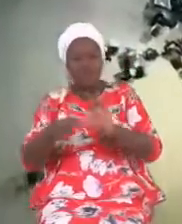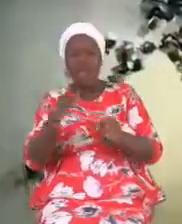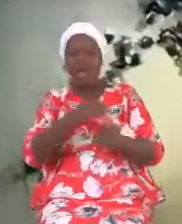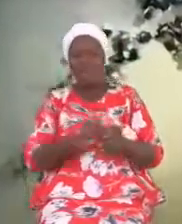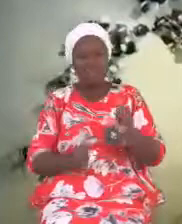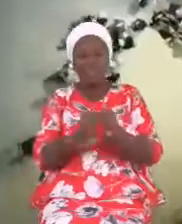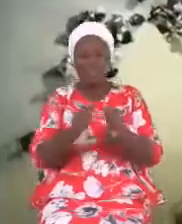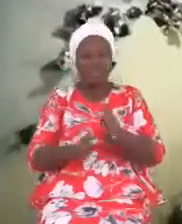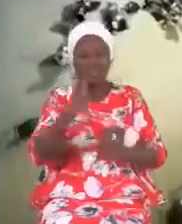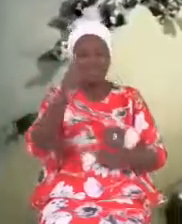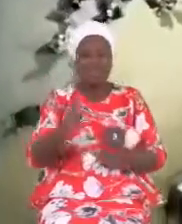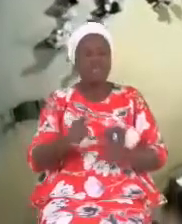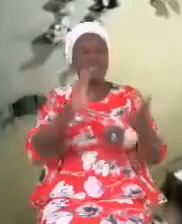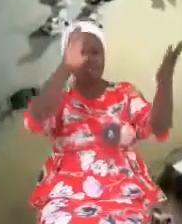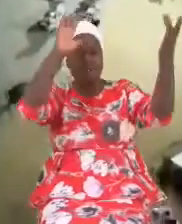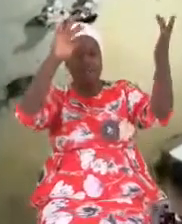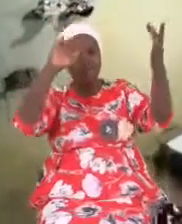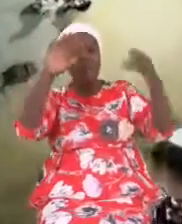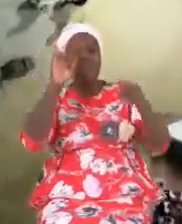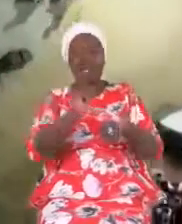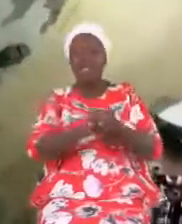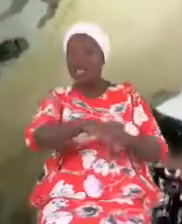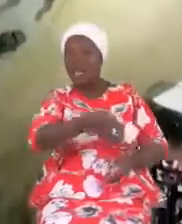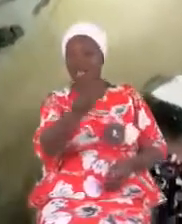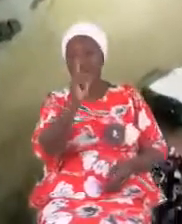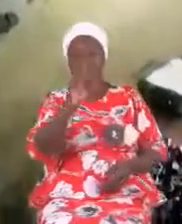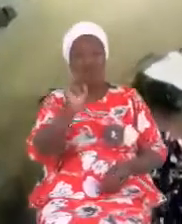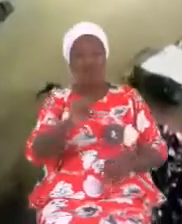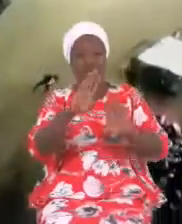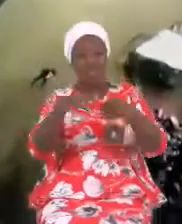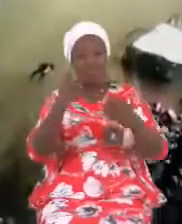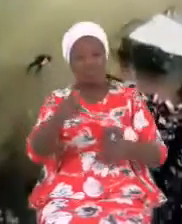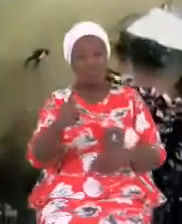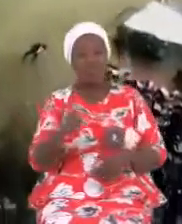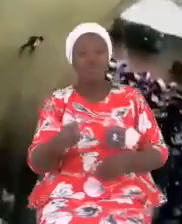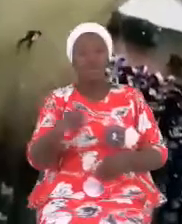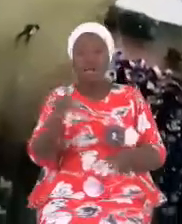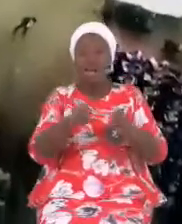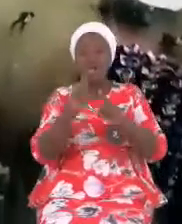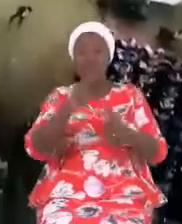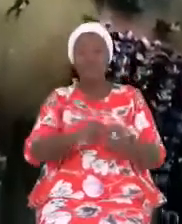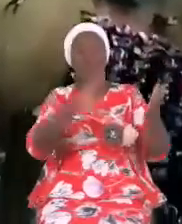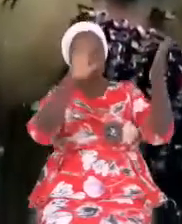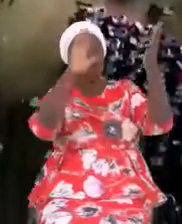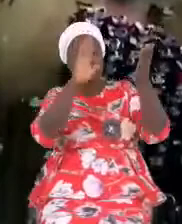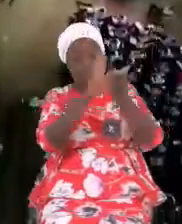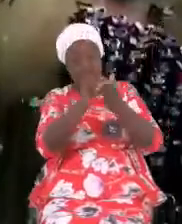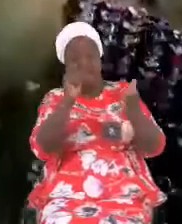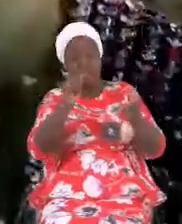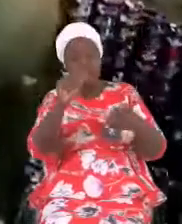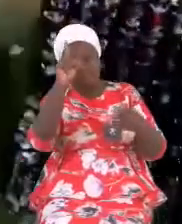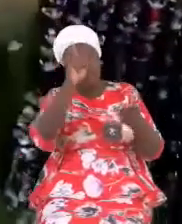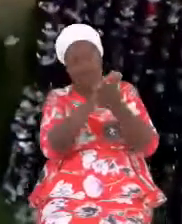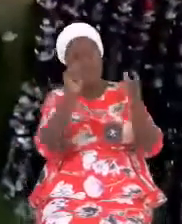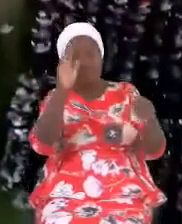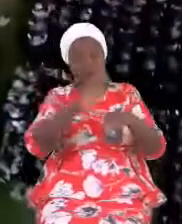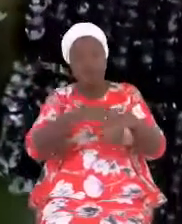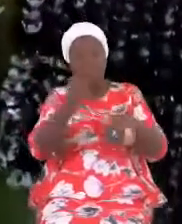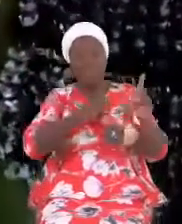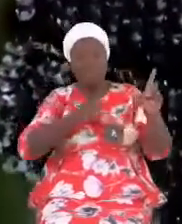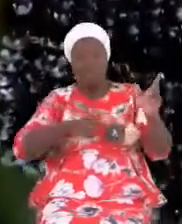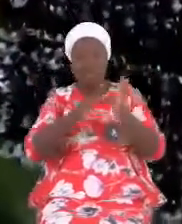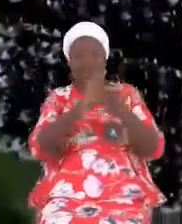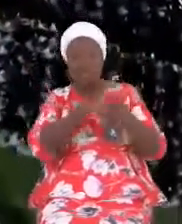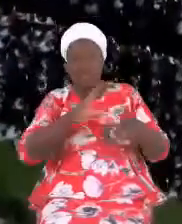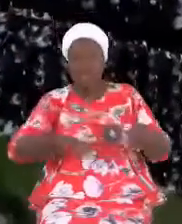expectation anyone can give you as you believe on the Lord Jesus Christ, as you push